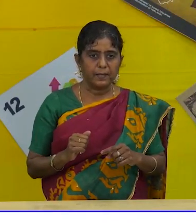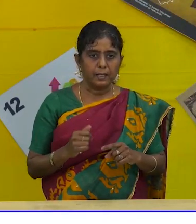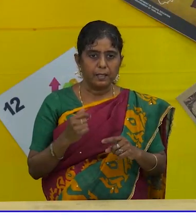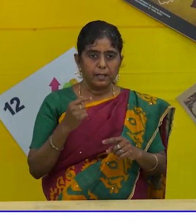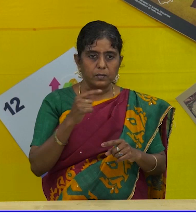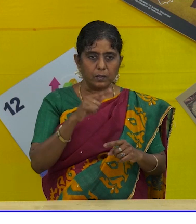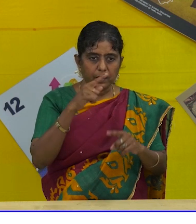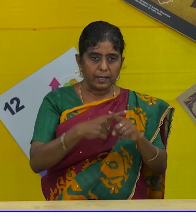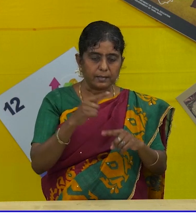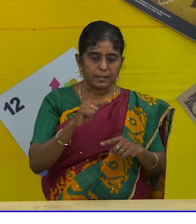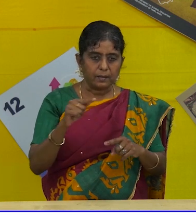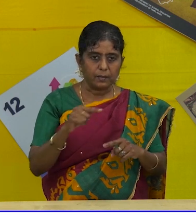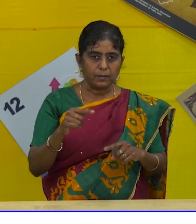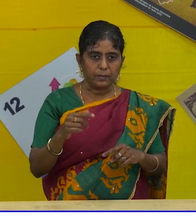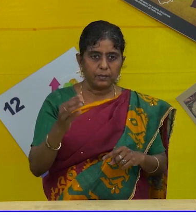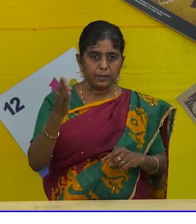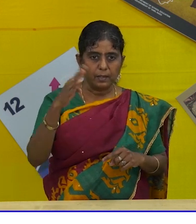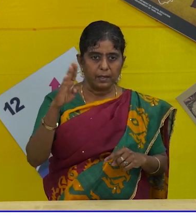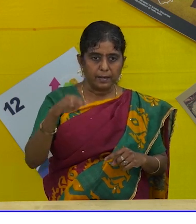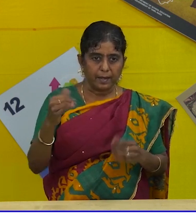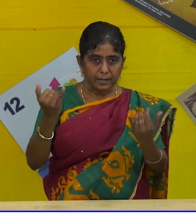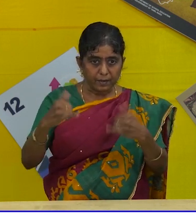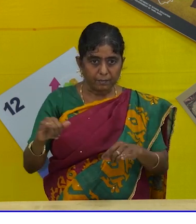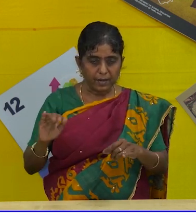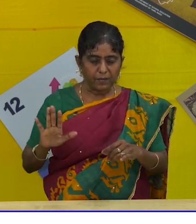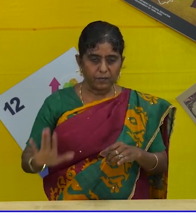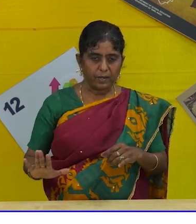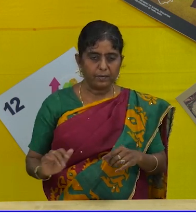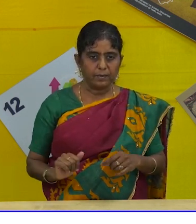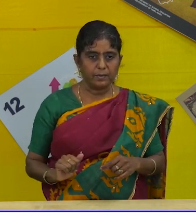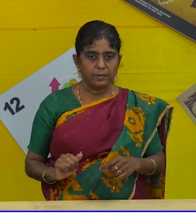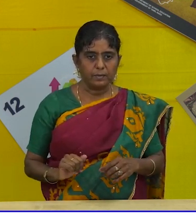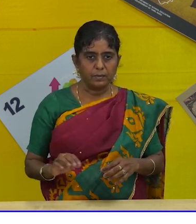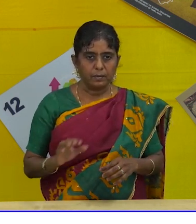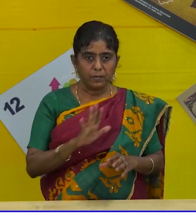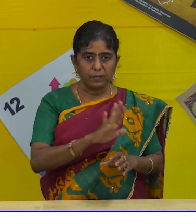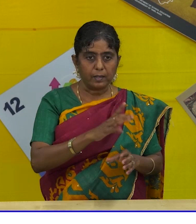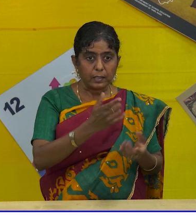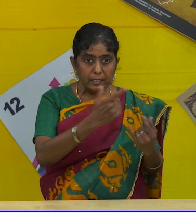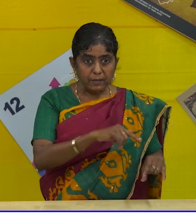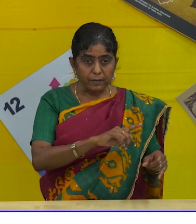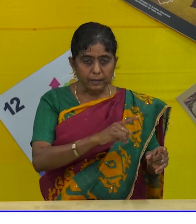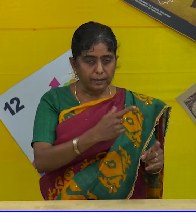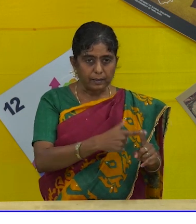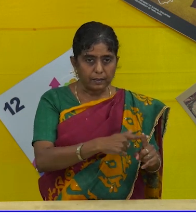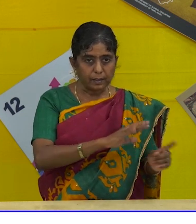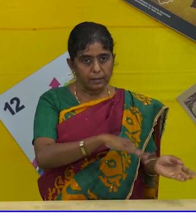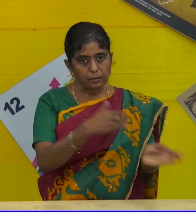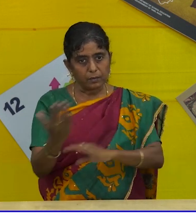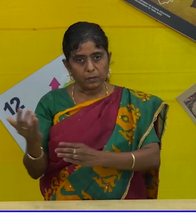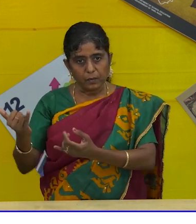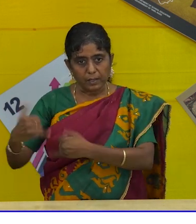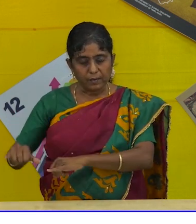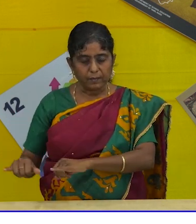side. So it becomes 9 by 5. Actually, we are dividing both sides by 5. We are not taking the 5 to the right side. That's only for the